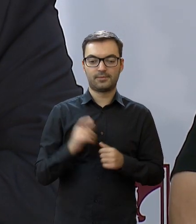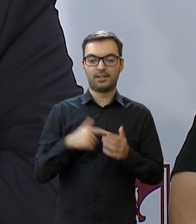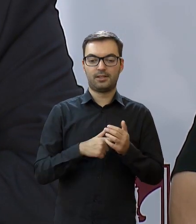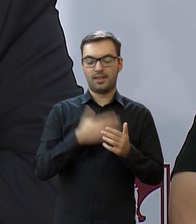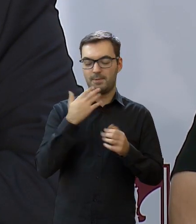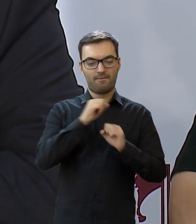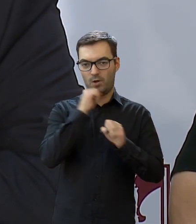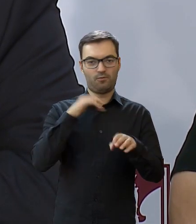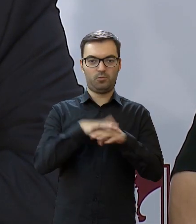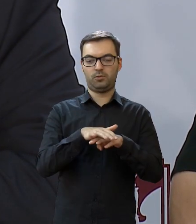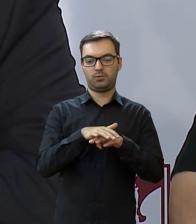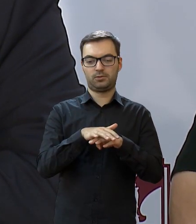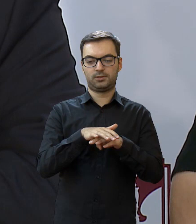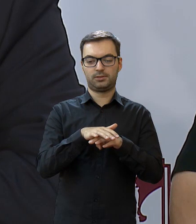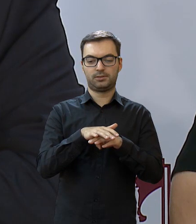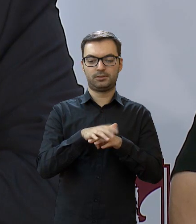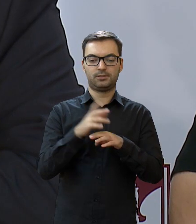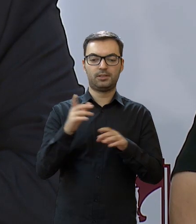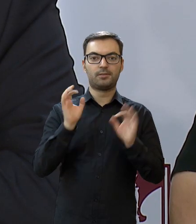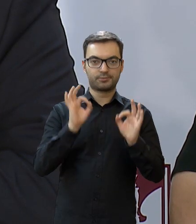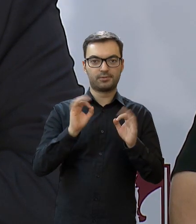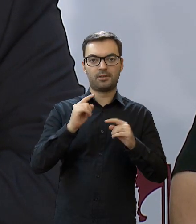influence on the work of the commission.